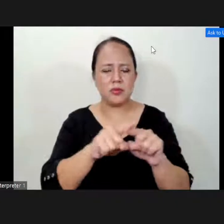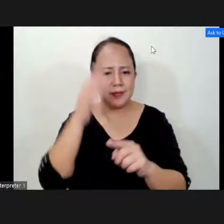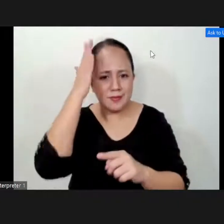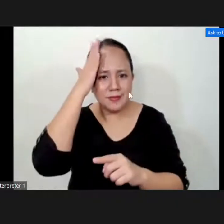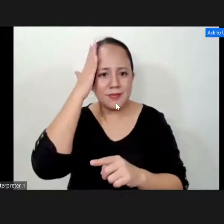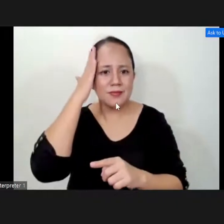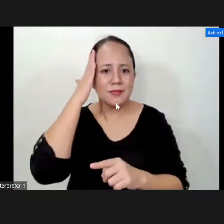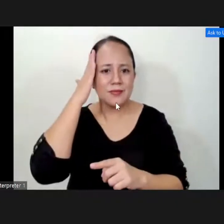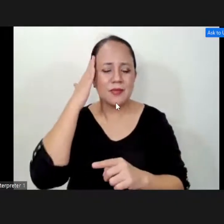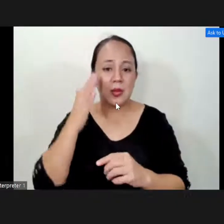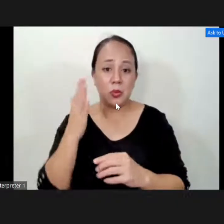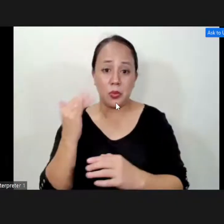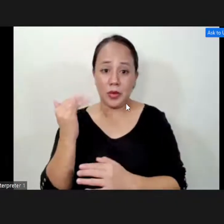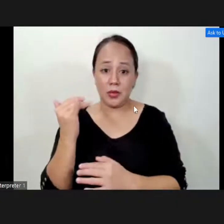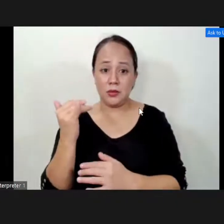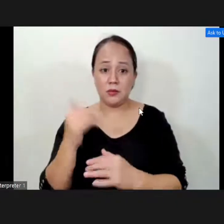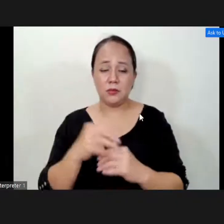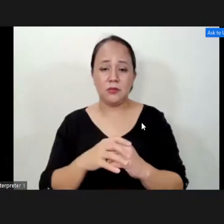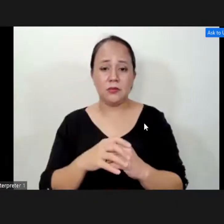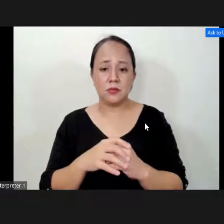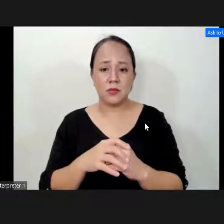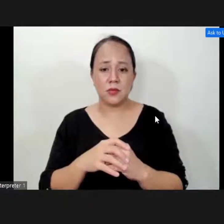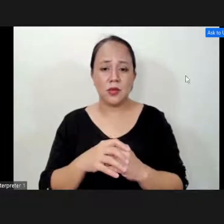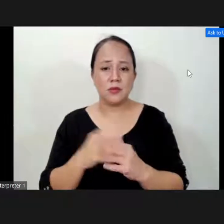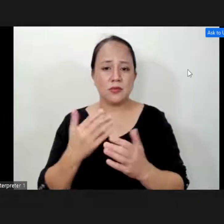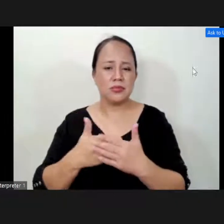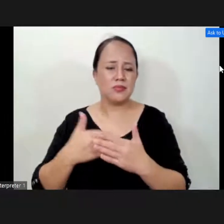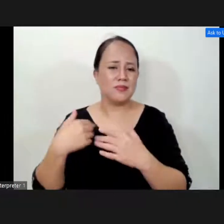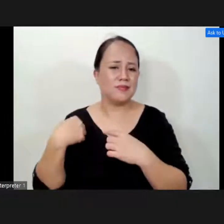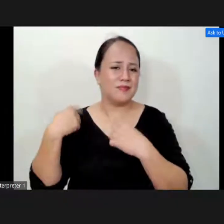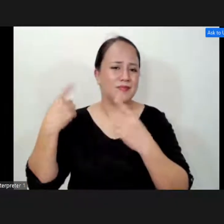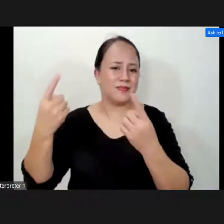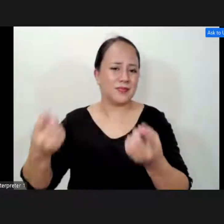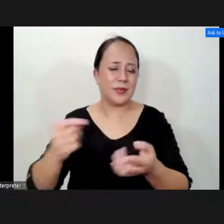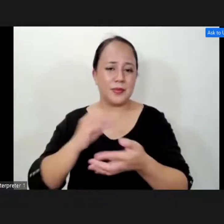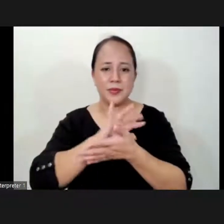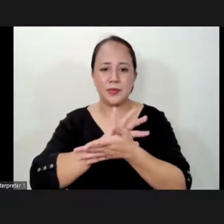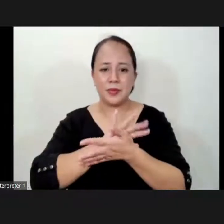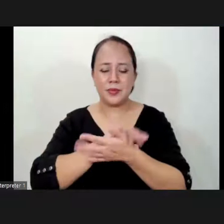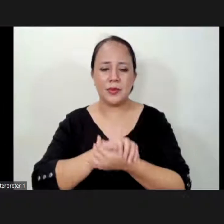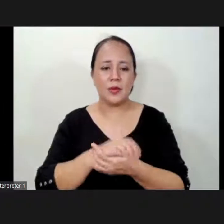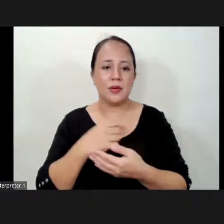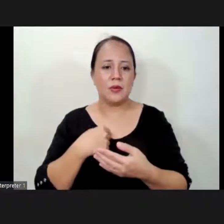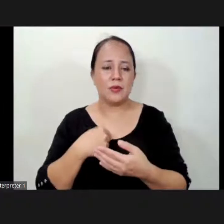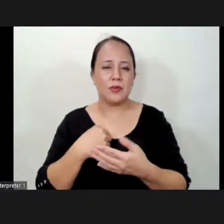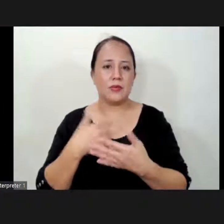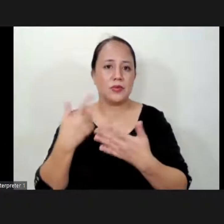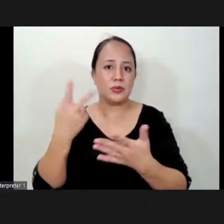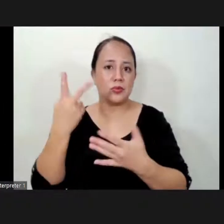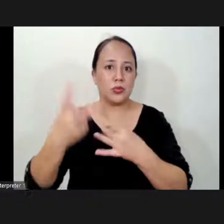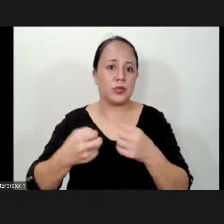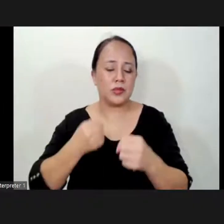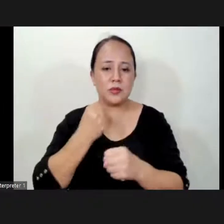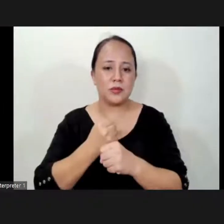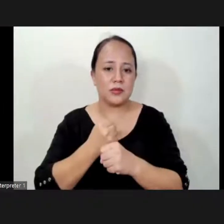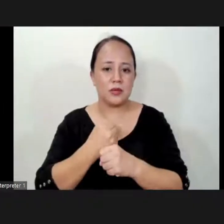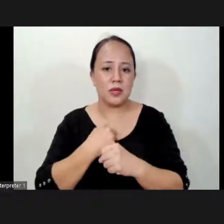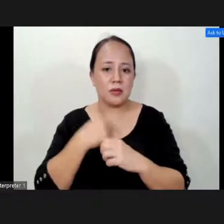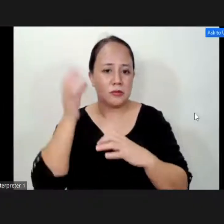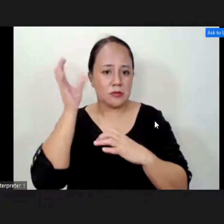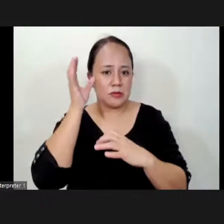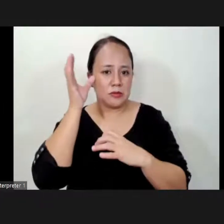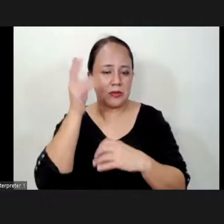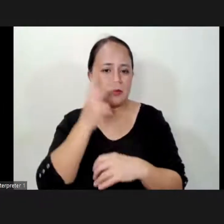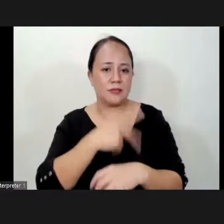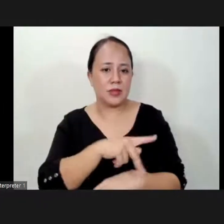appealing because for the past, since the pandemic started, for the past 2 years, our cancer